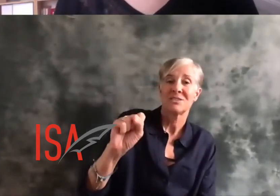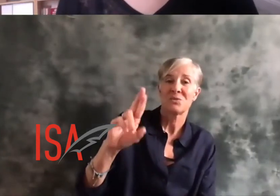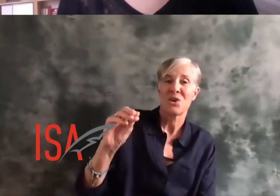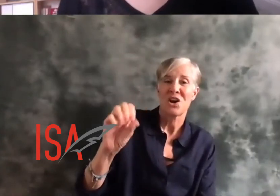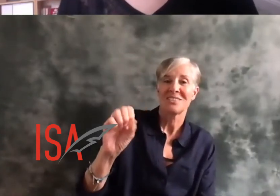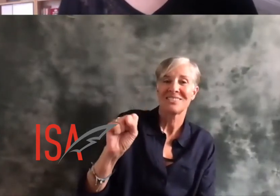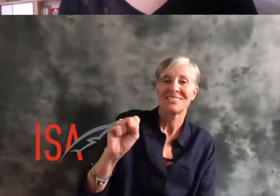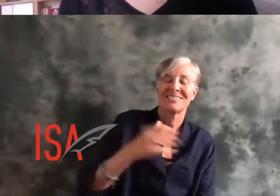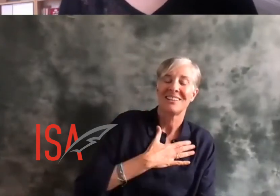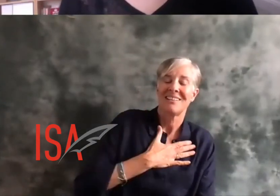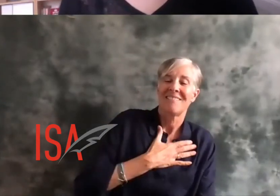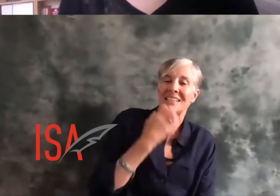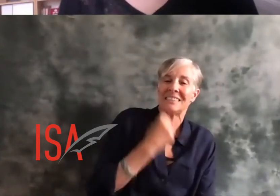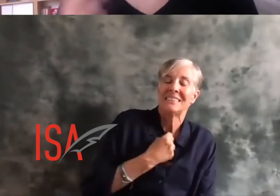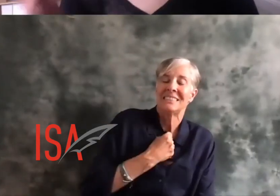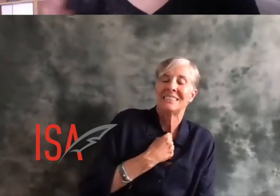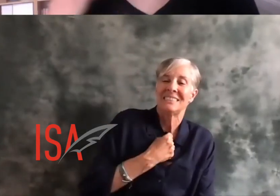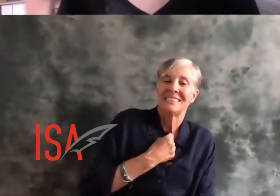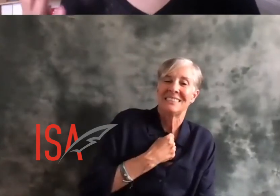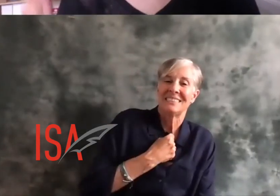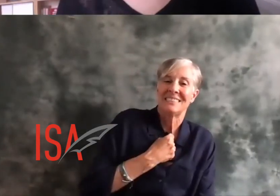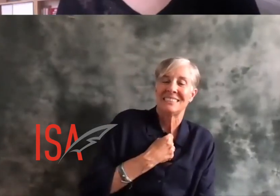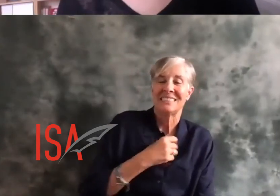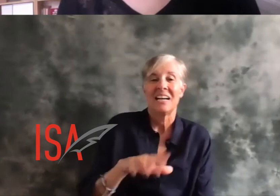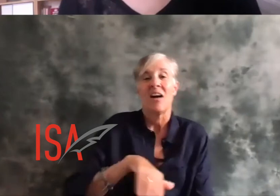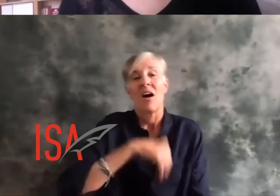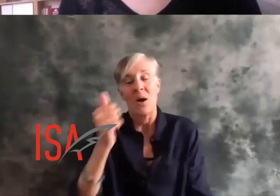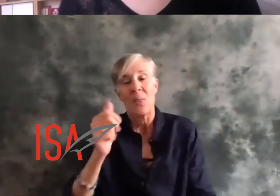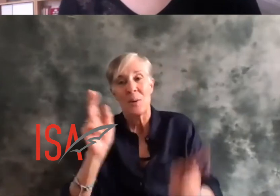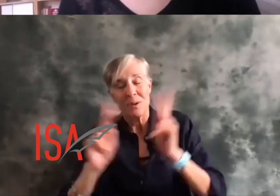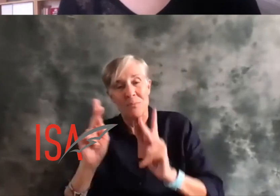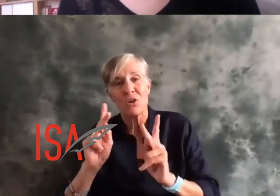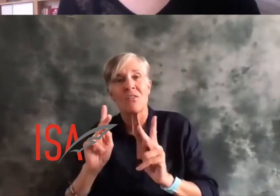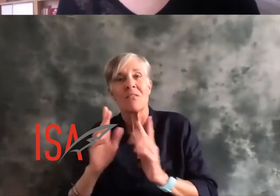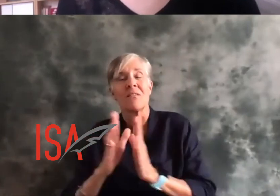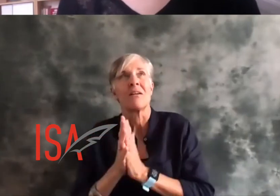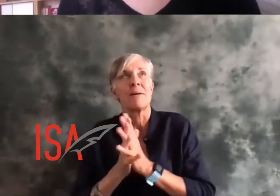life. And there are many other people, but